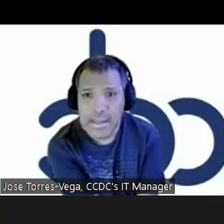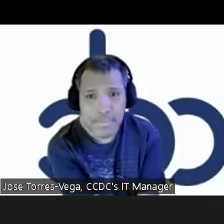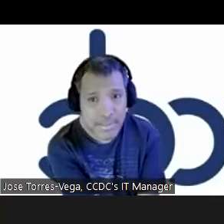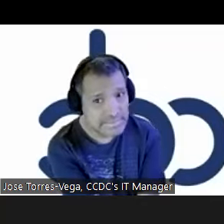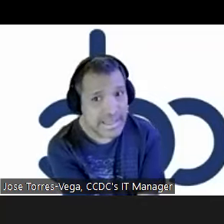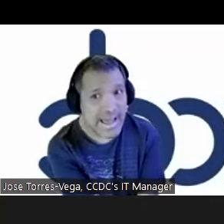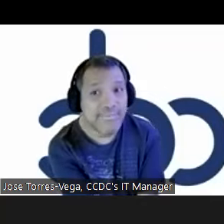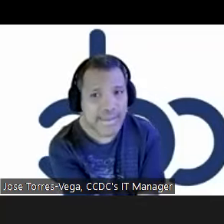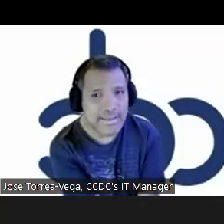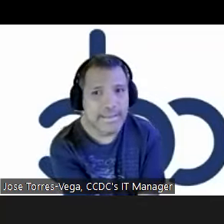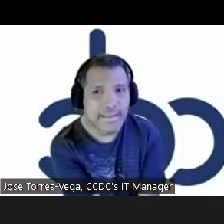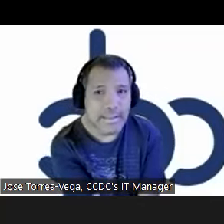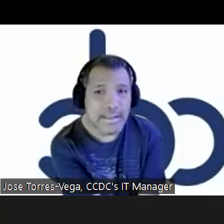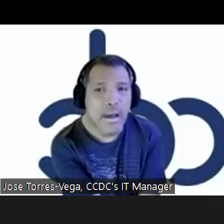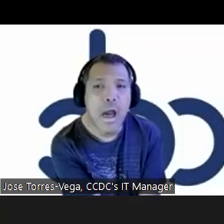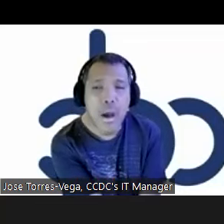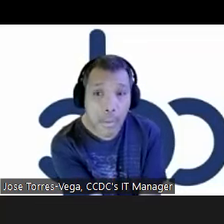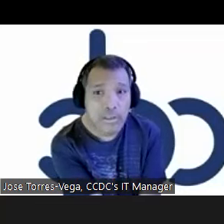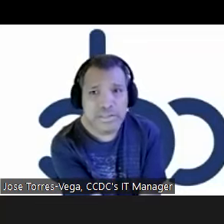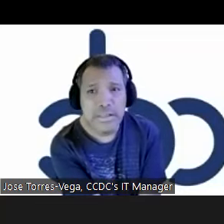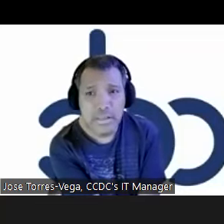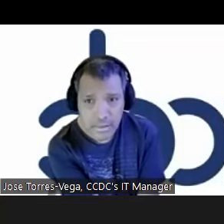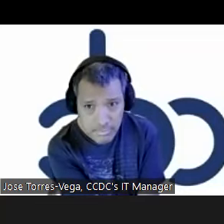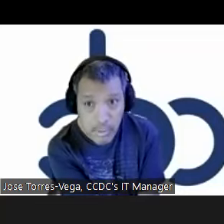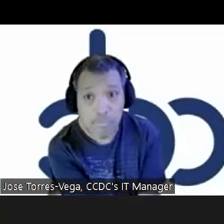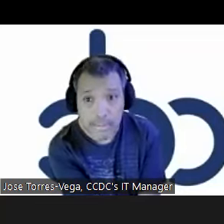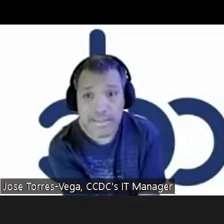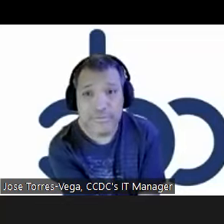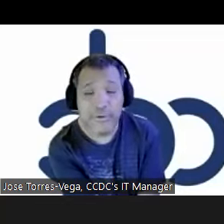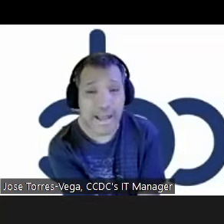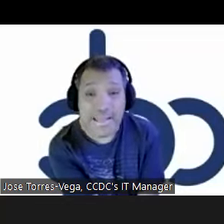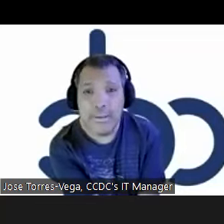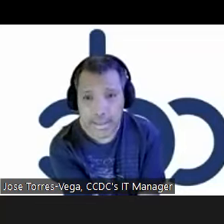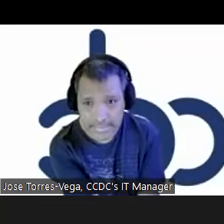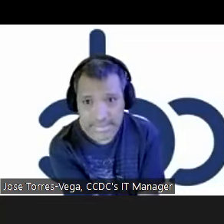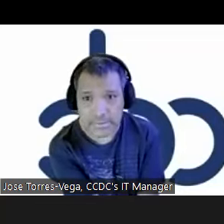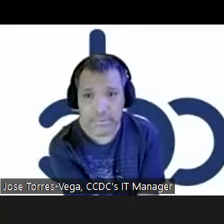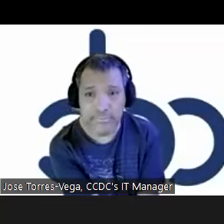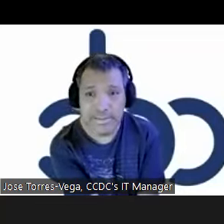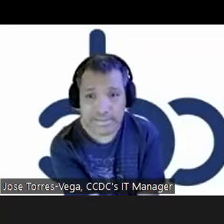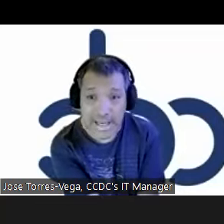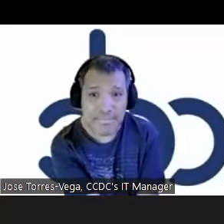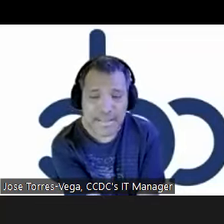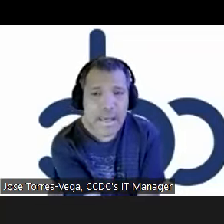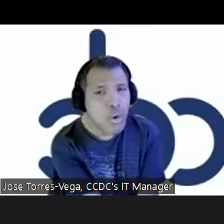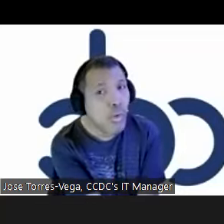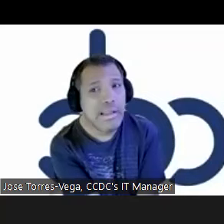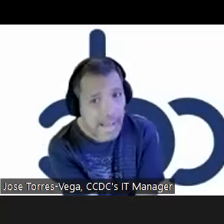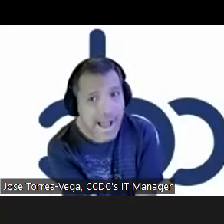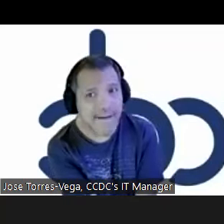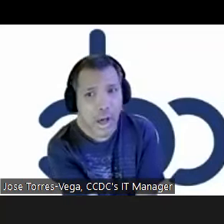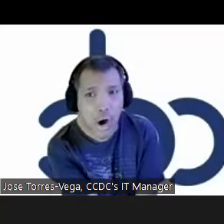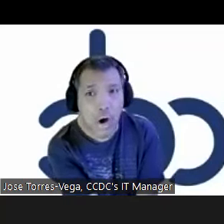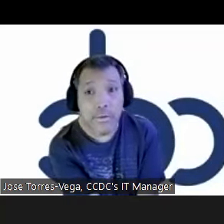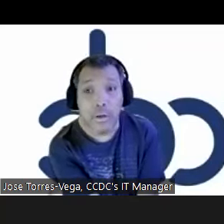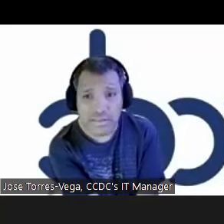siding because they advocate. Most board members for any organization of this type will